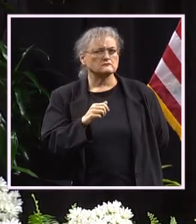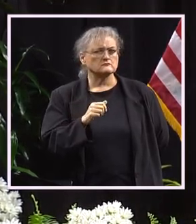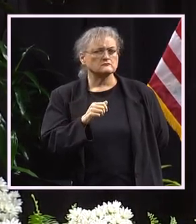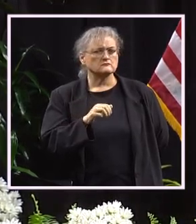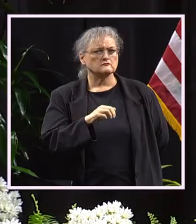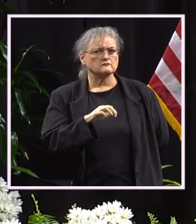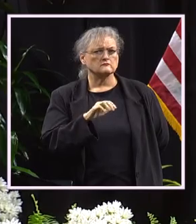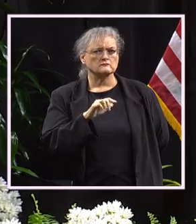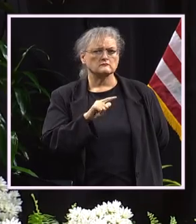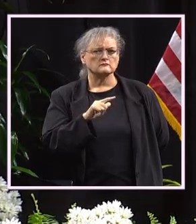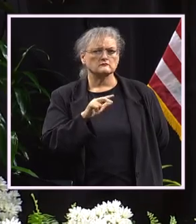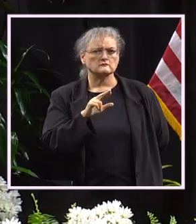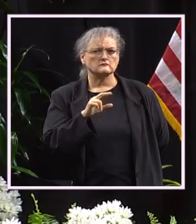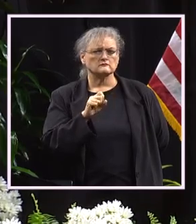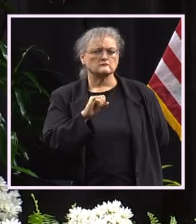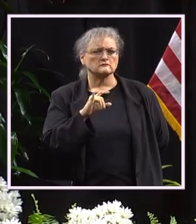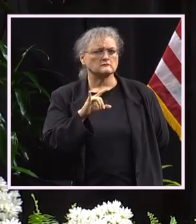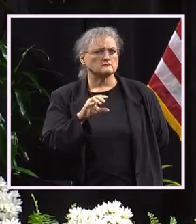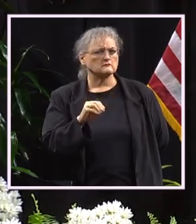Lucio Castro Arias.